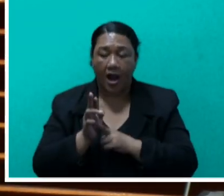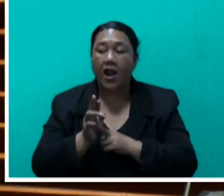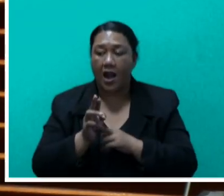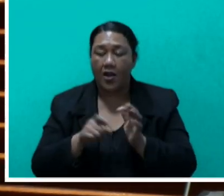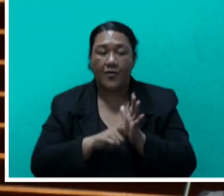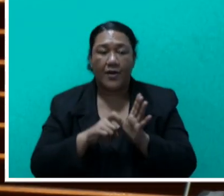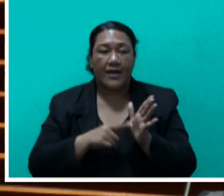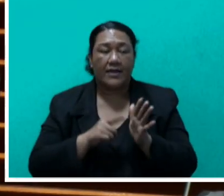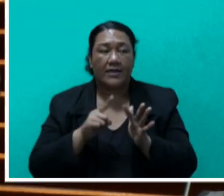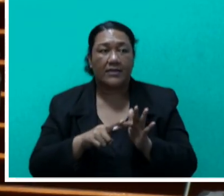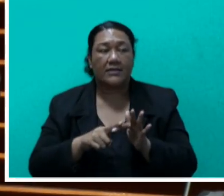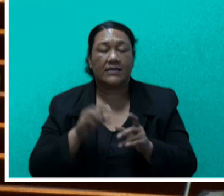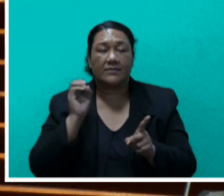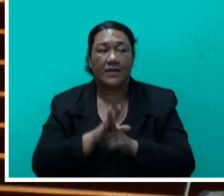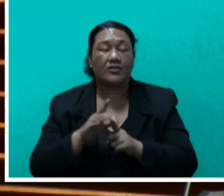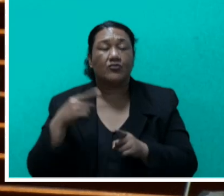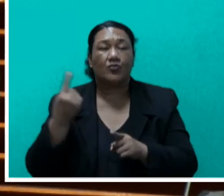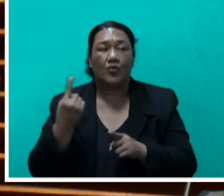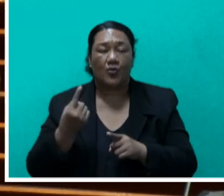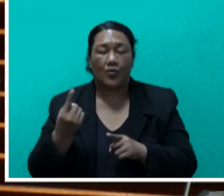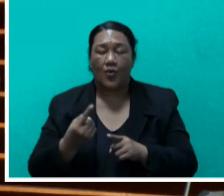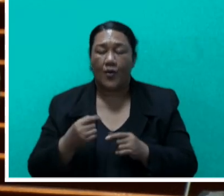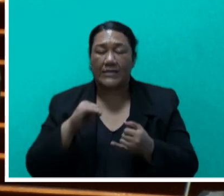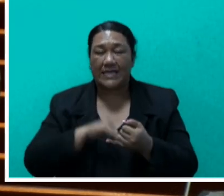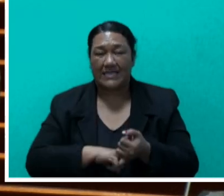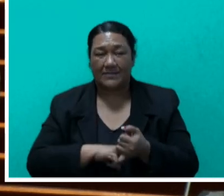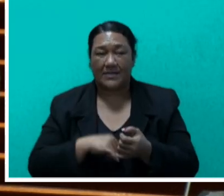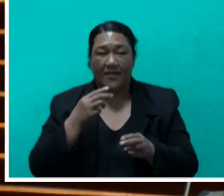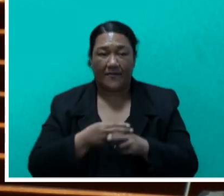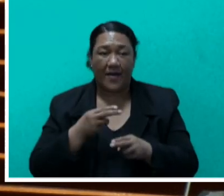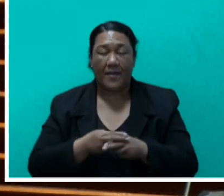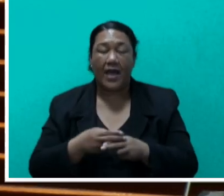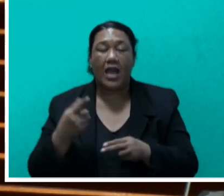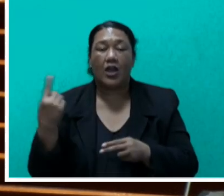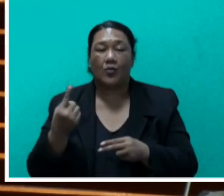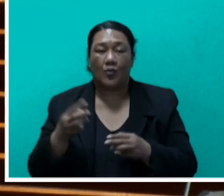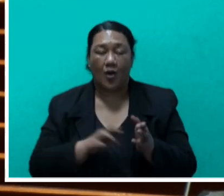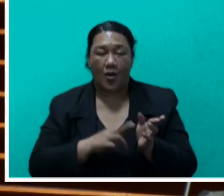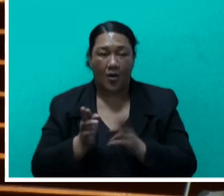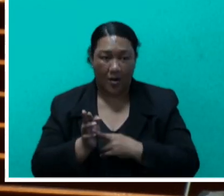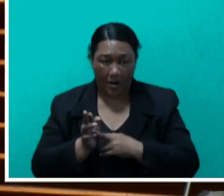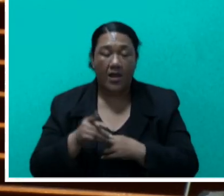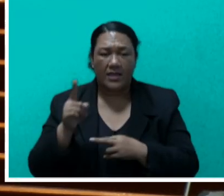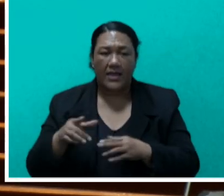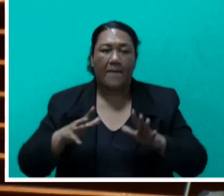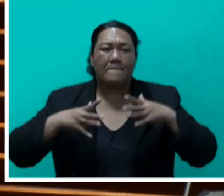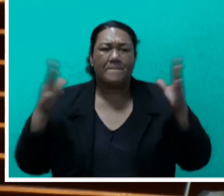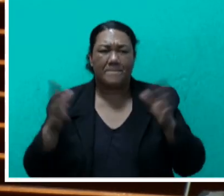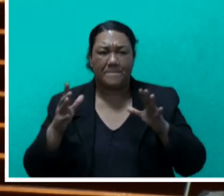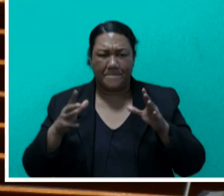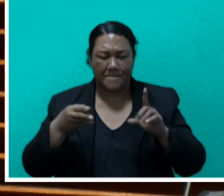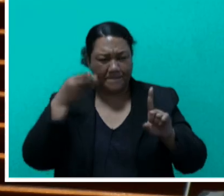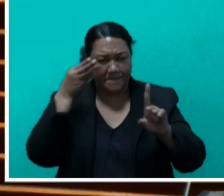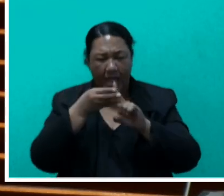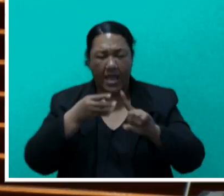particularly with those associated with our subsistence farmers, and rural-urban drift are the two major issues that the ministry